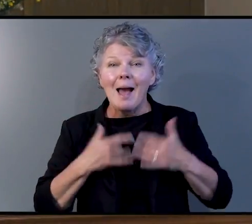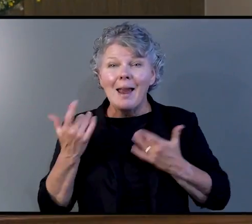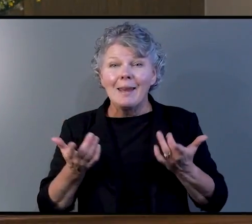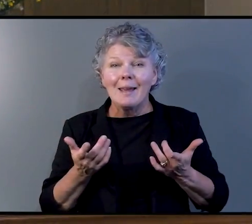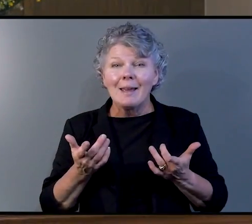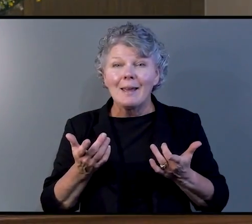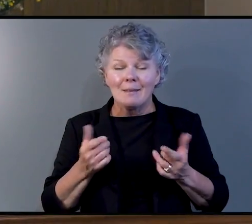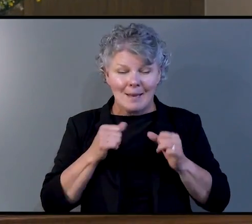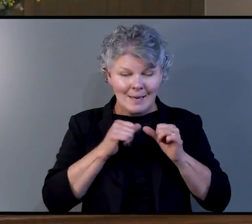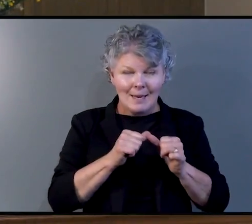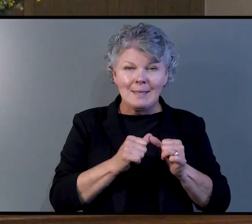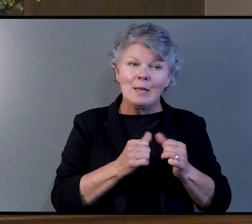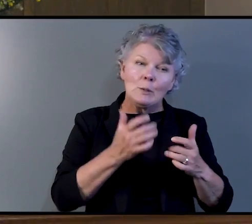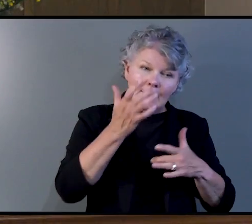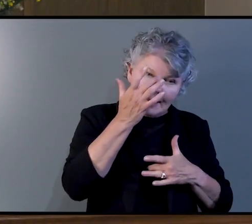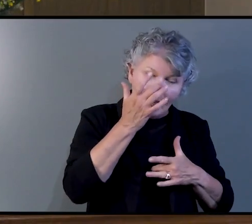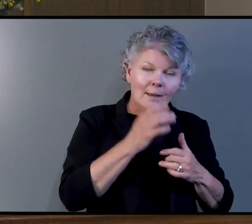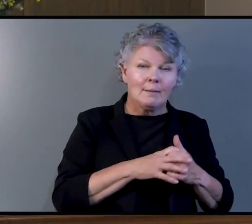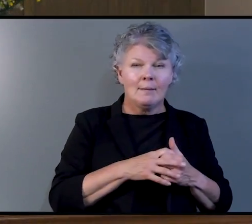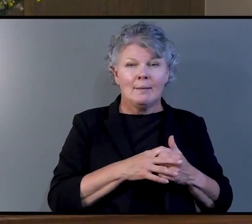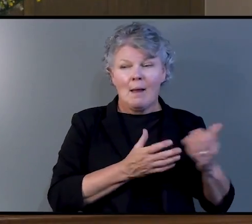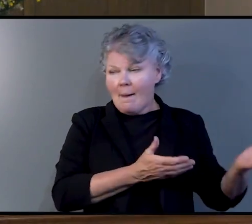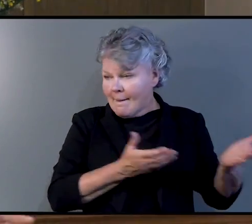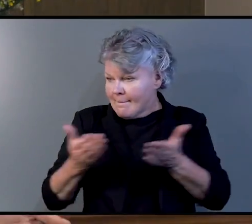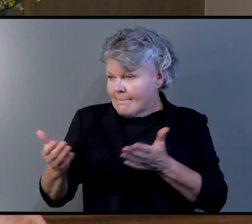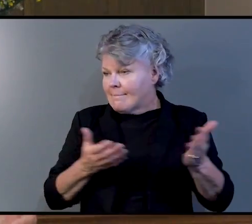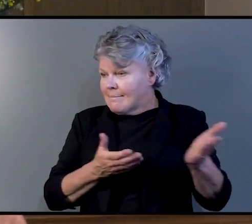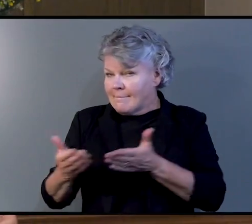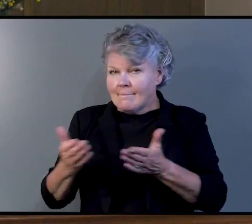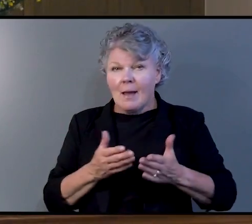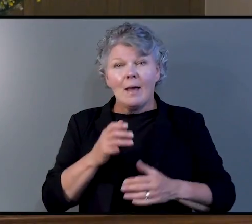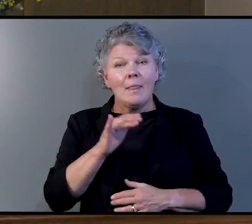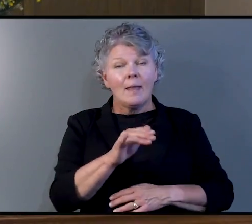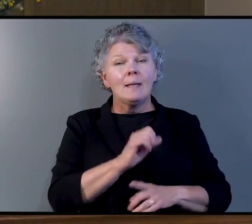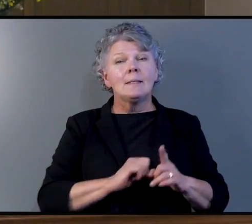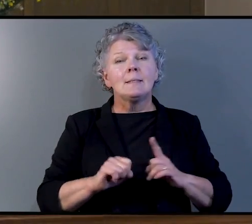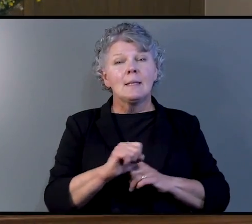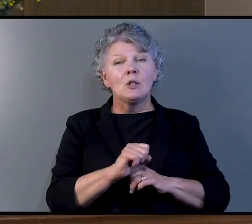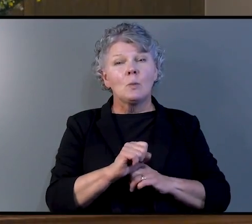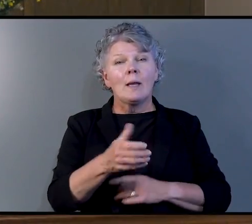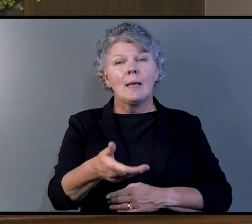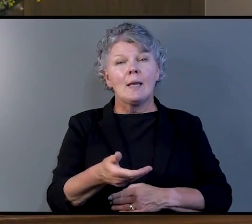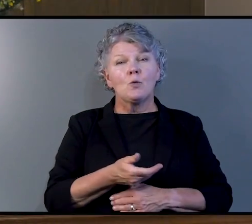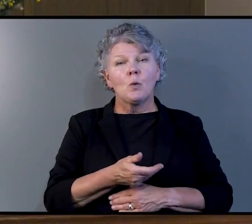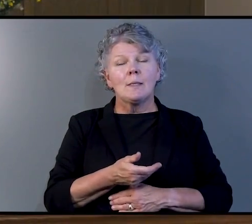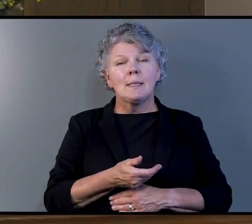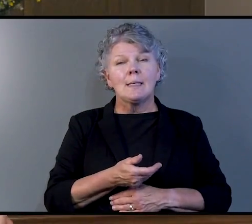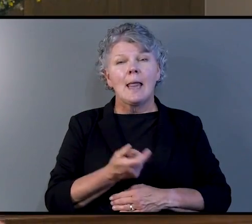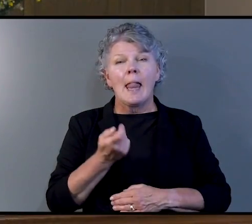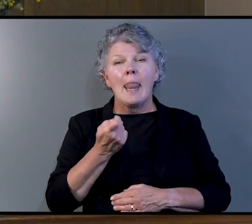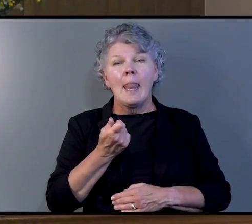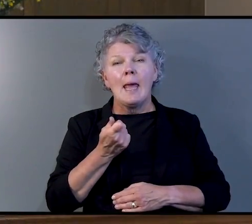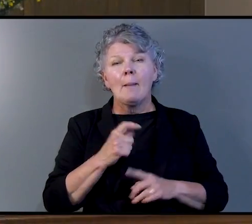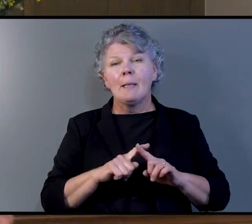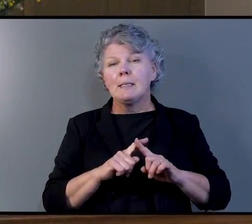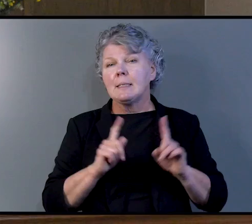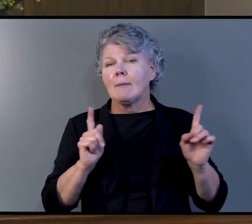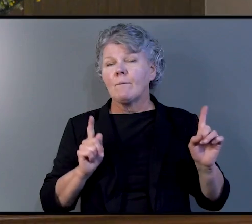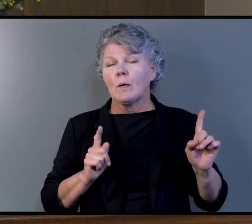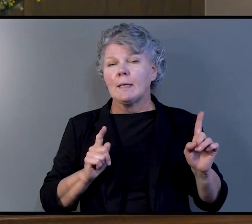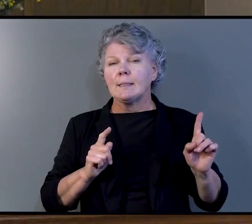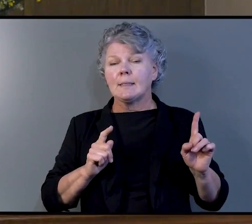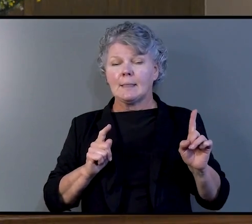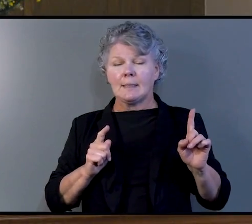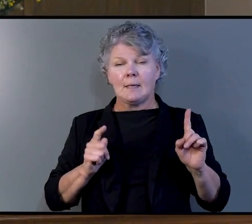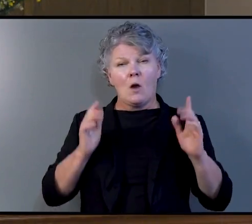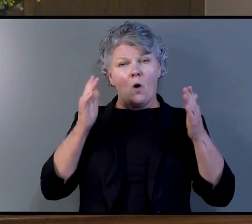the pattern of bringing him the sick. However, in this encounter, we are introduced to a little twist. This